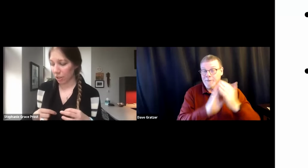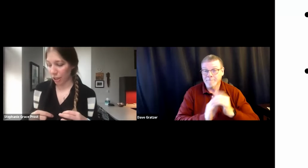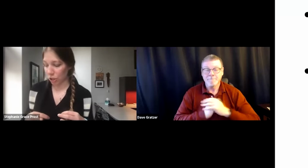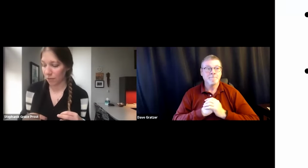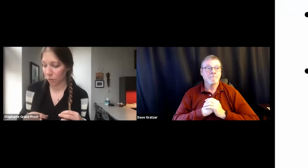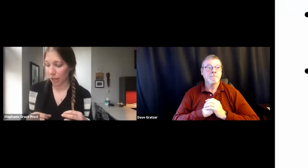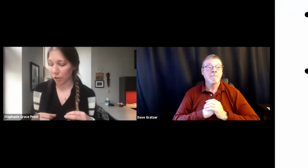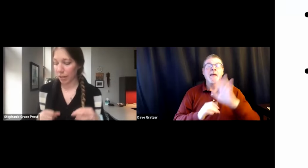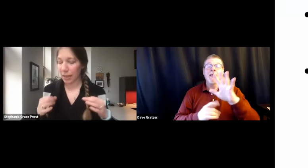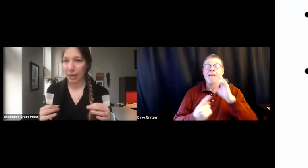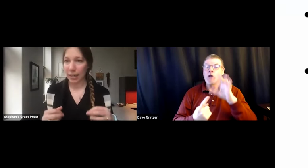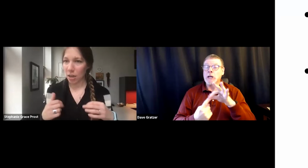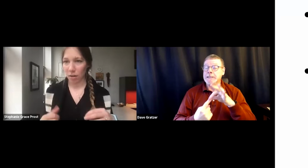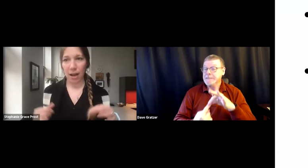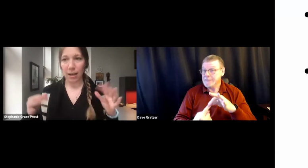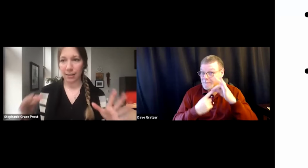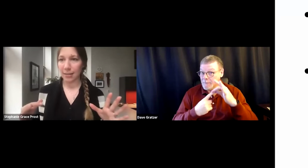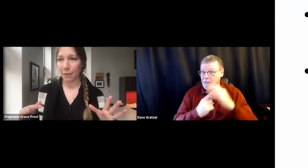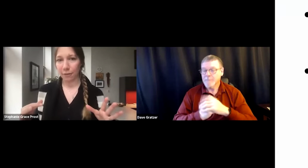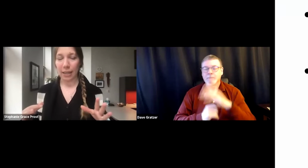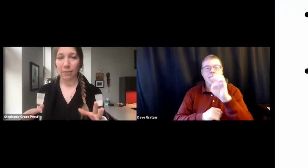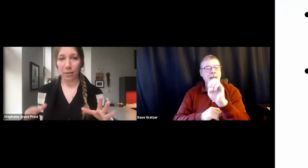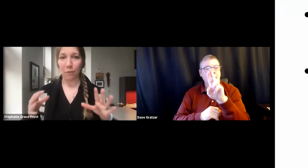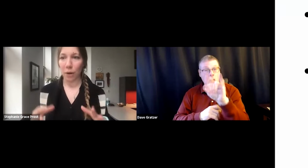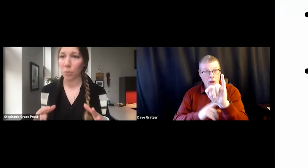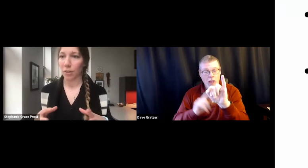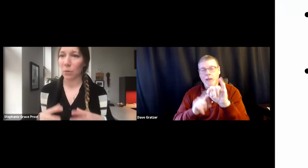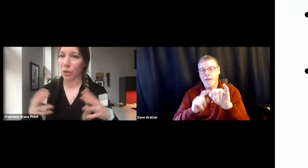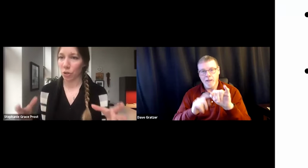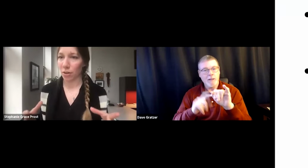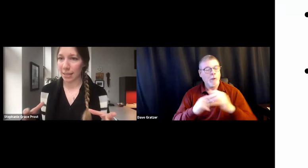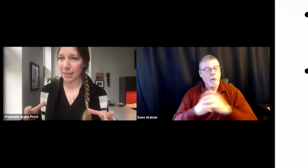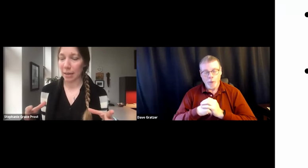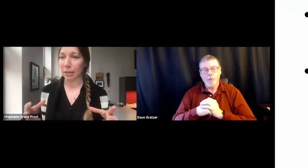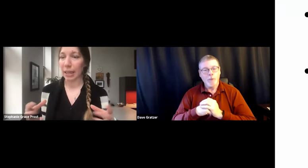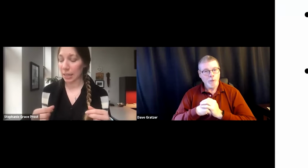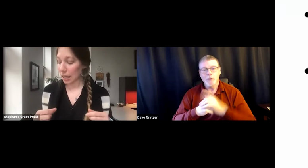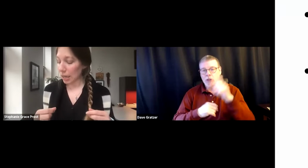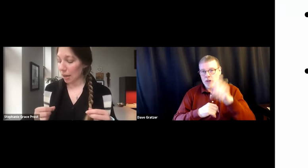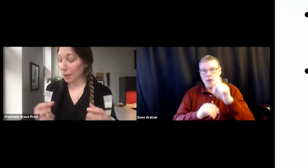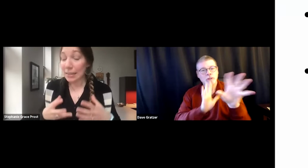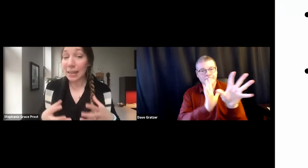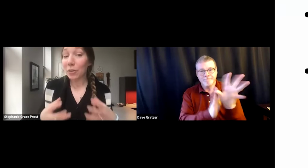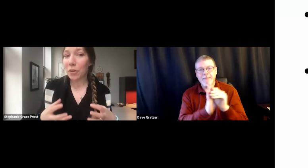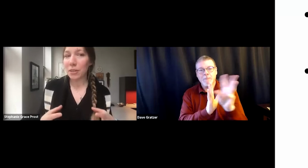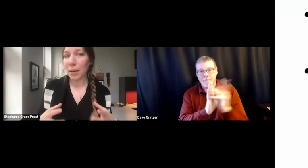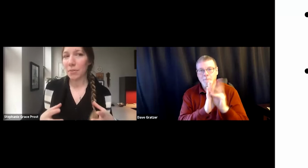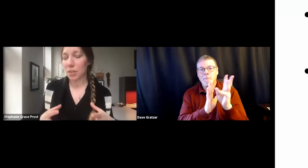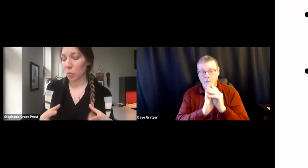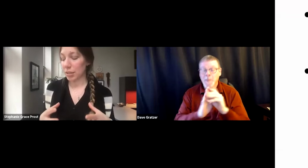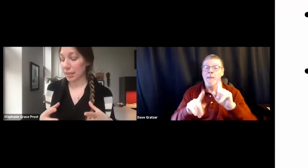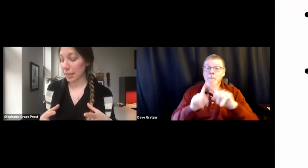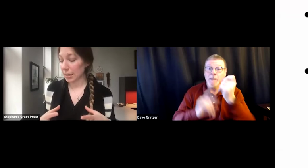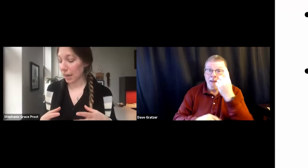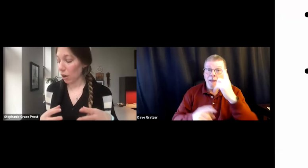specialized considerations for reentry, again, ERI is definitely the framework that we should all seek to emulate. But until those types